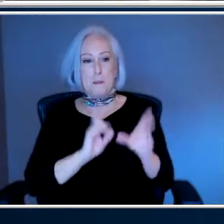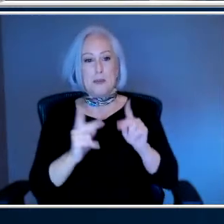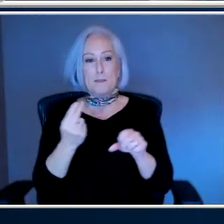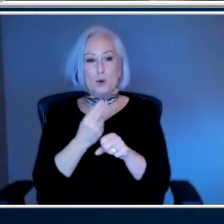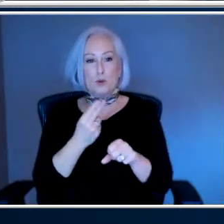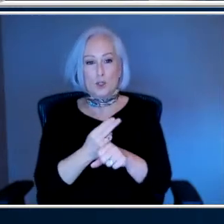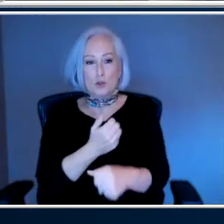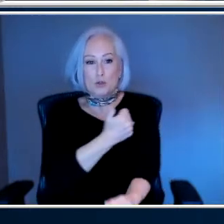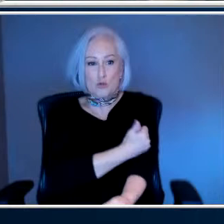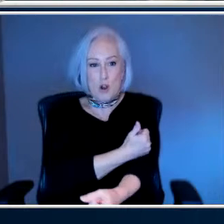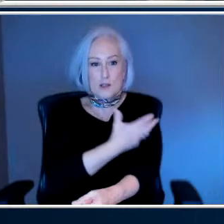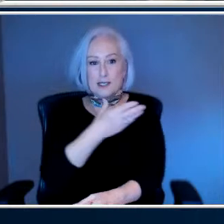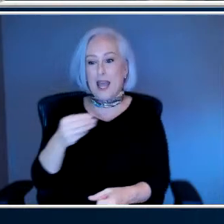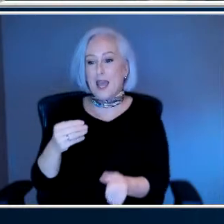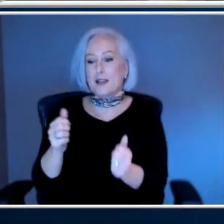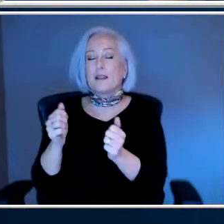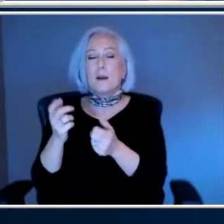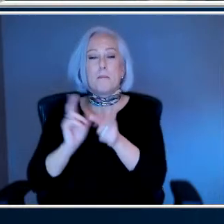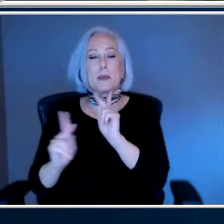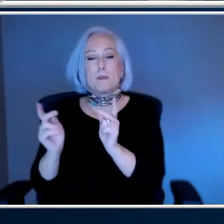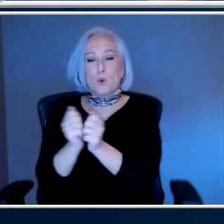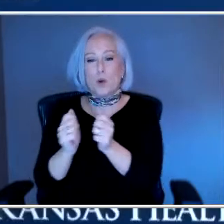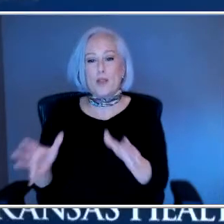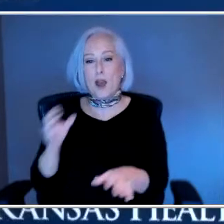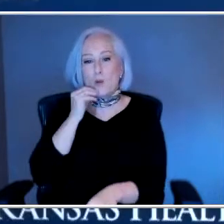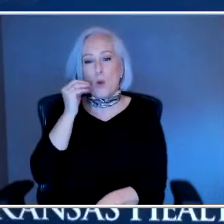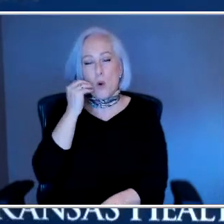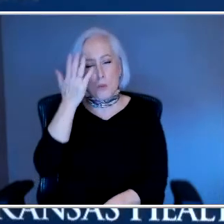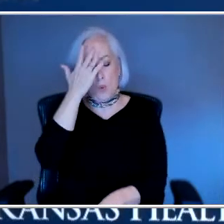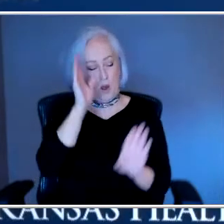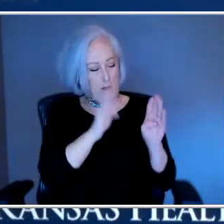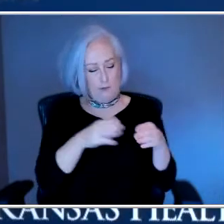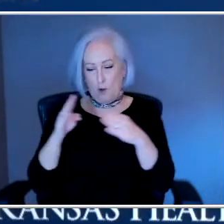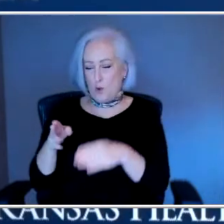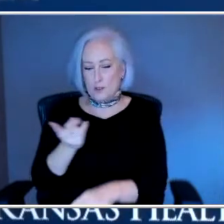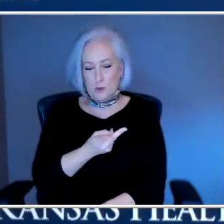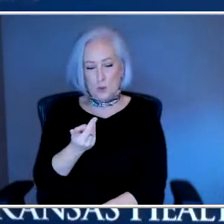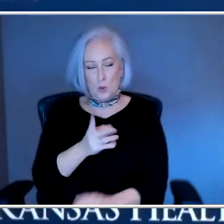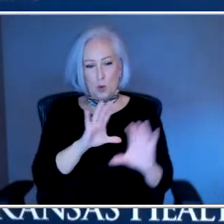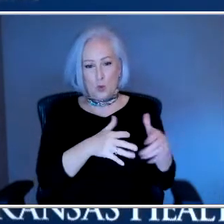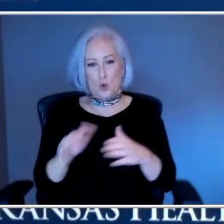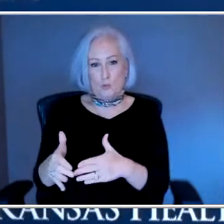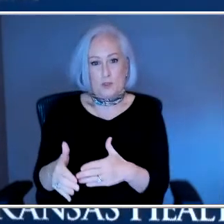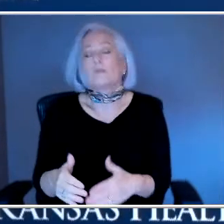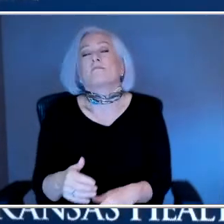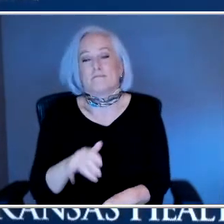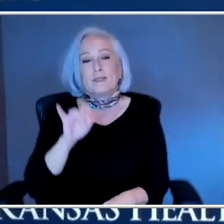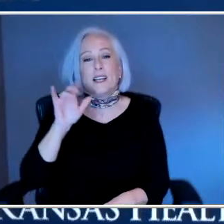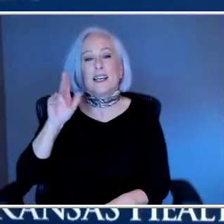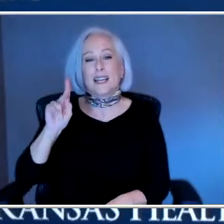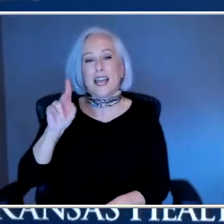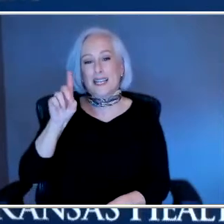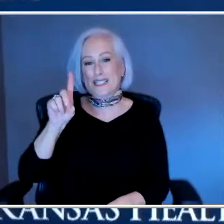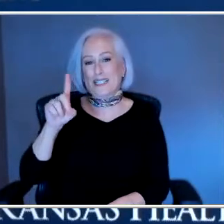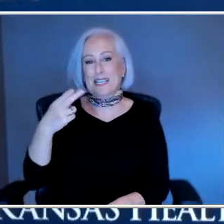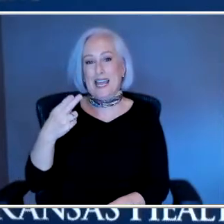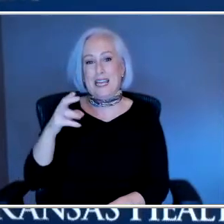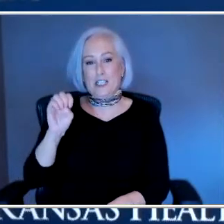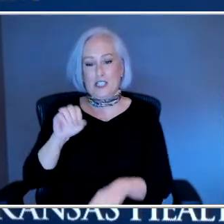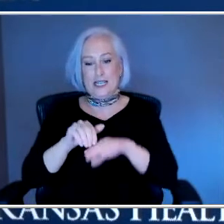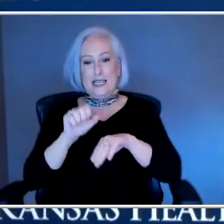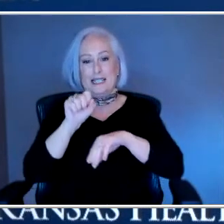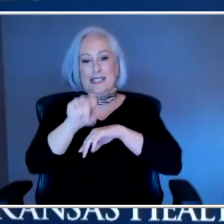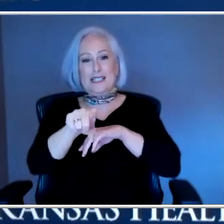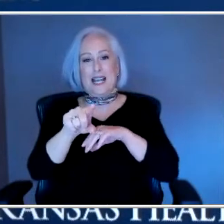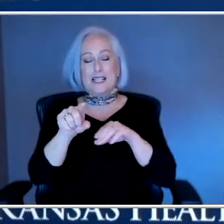Why the focus on those 2 populations? Yeah, I think this stems from actually an outbreak that KDHE put out an alert in early